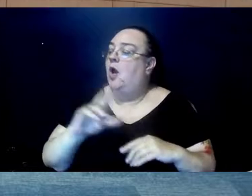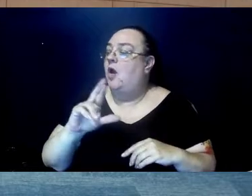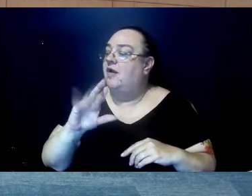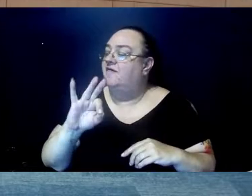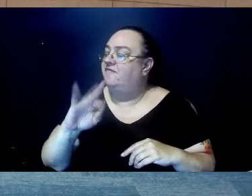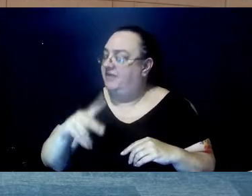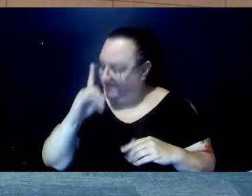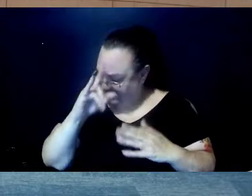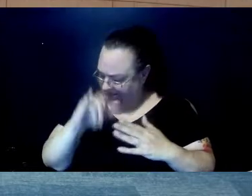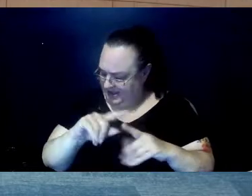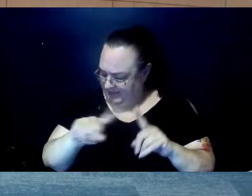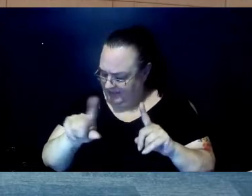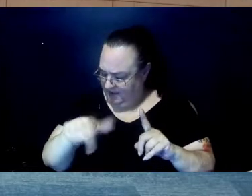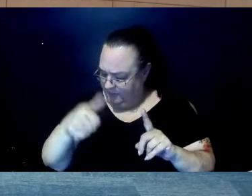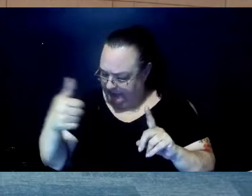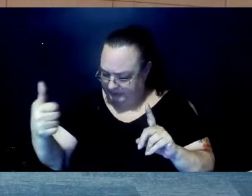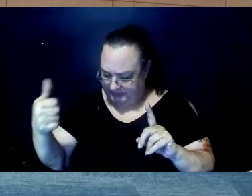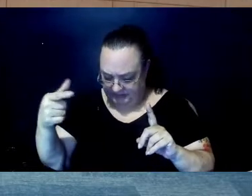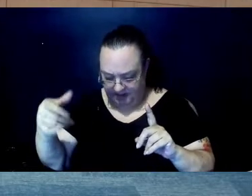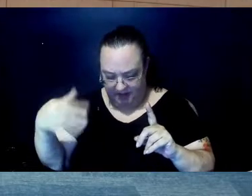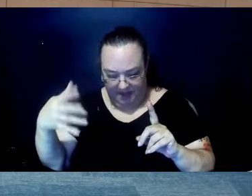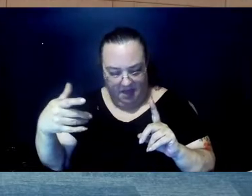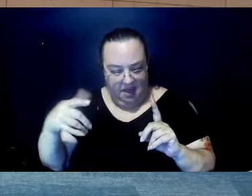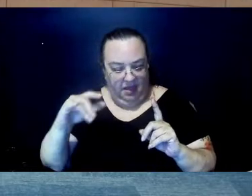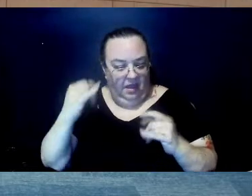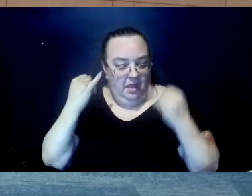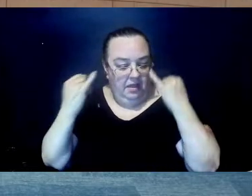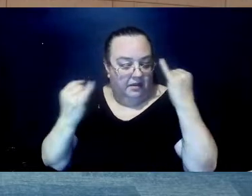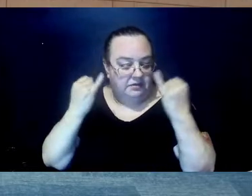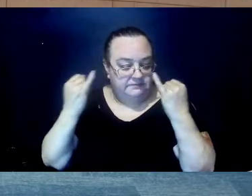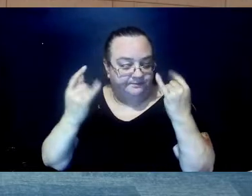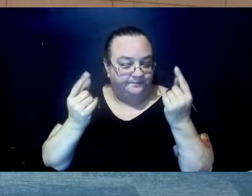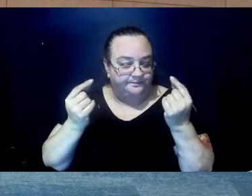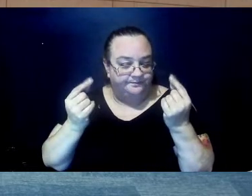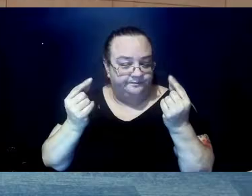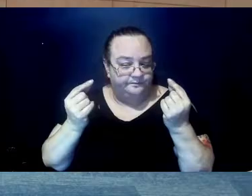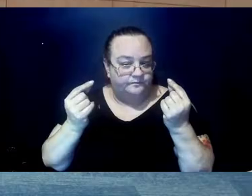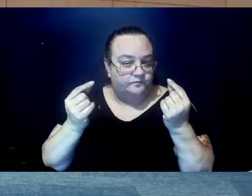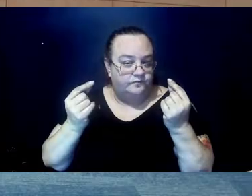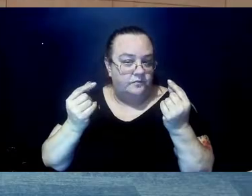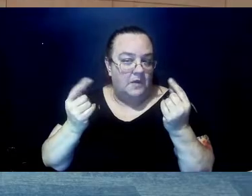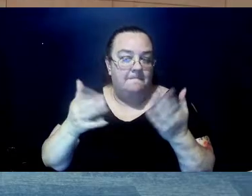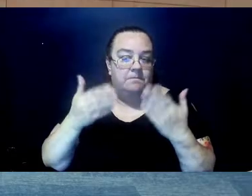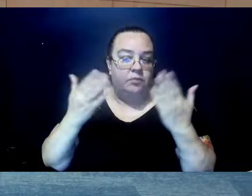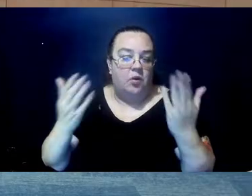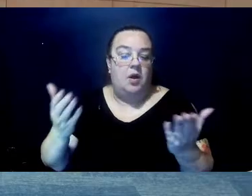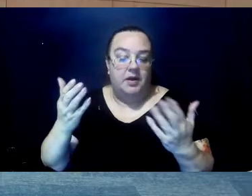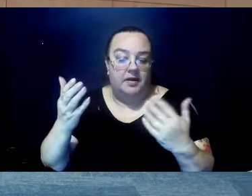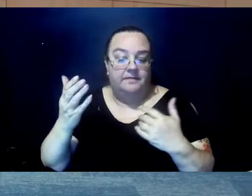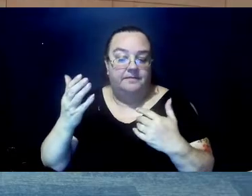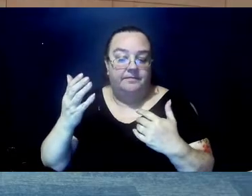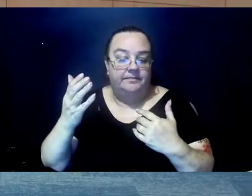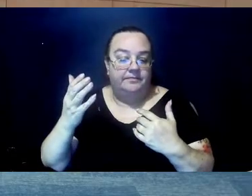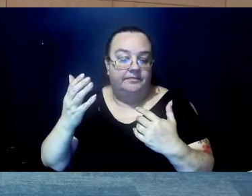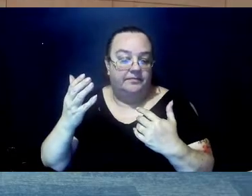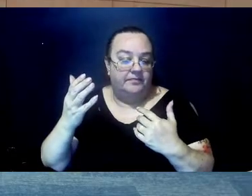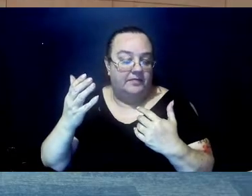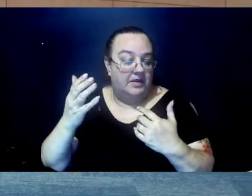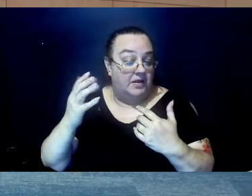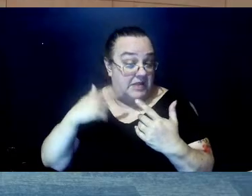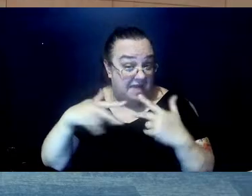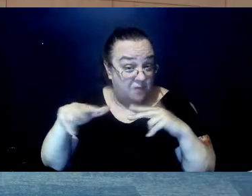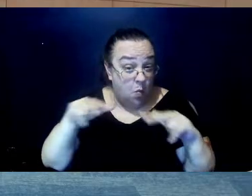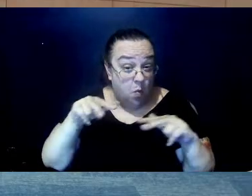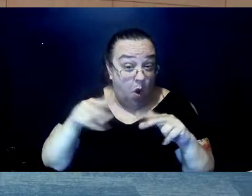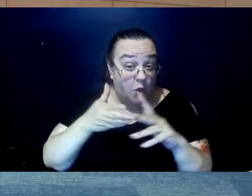the other ideas that were brought up, like bollards, etc. So is there a walkthrough